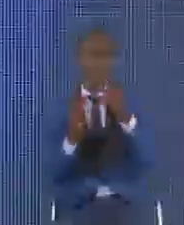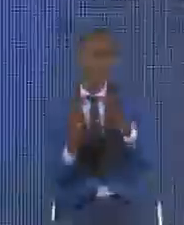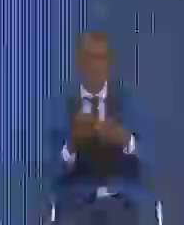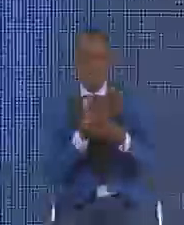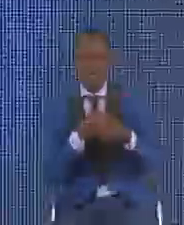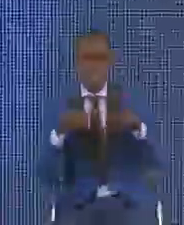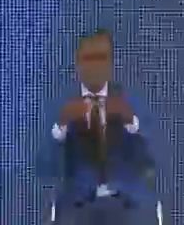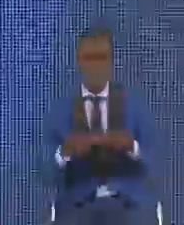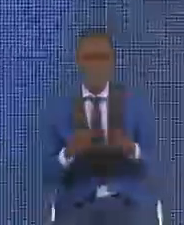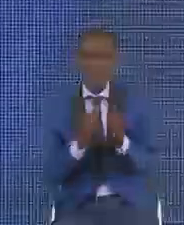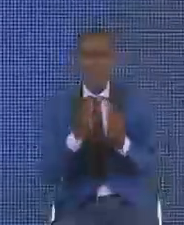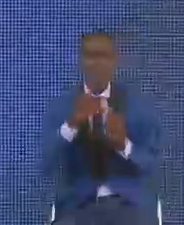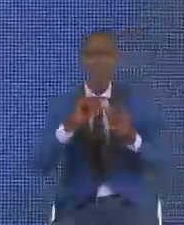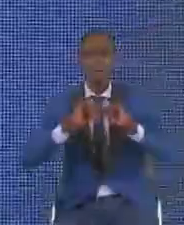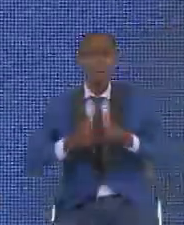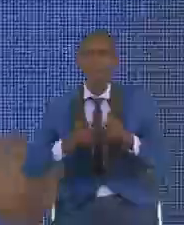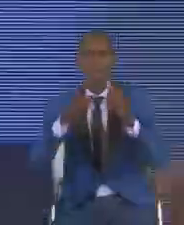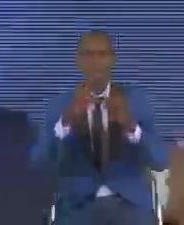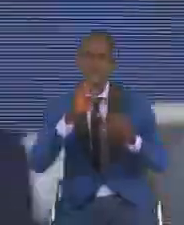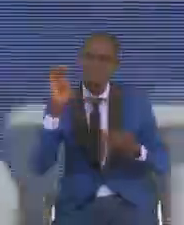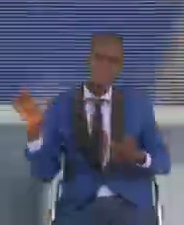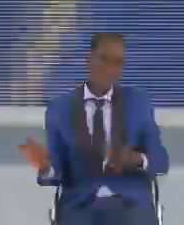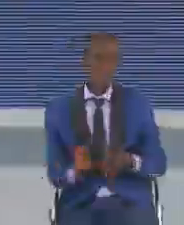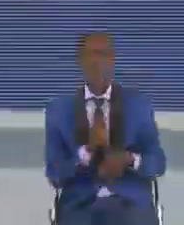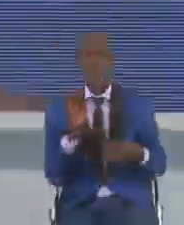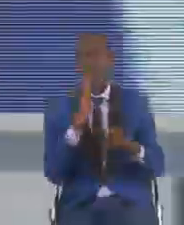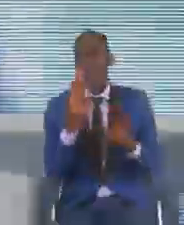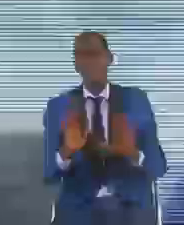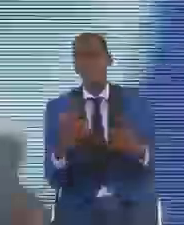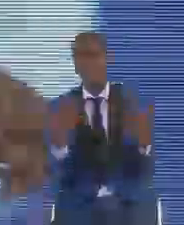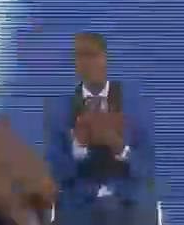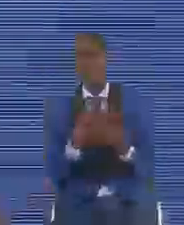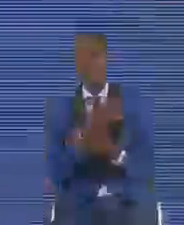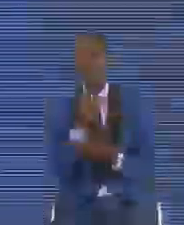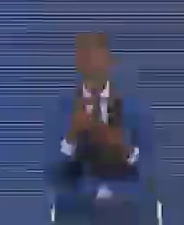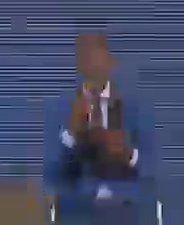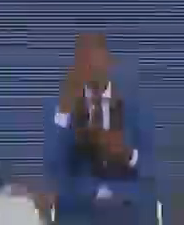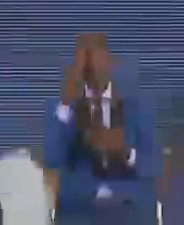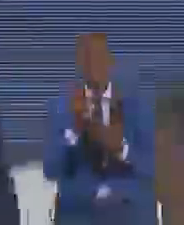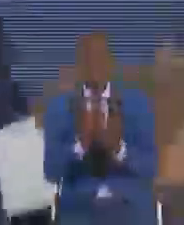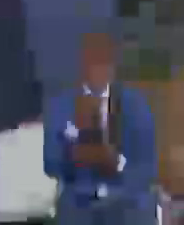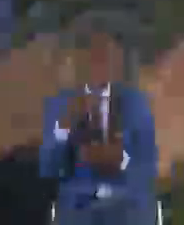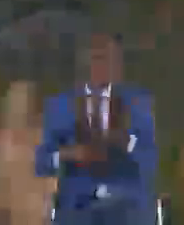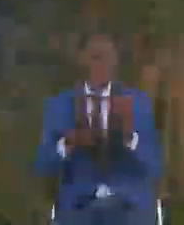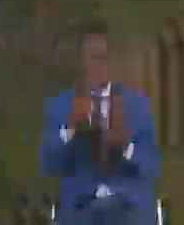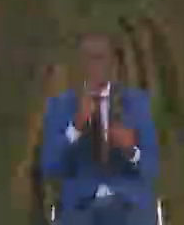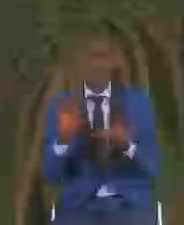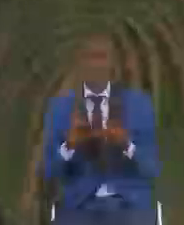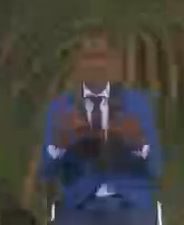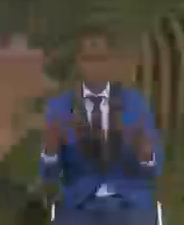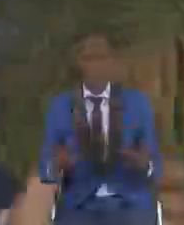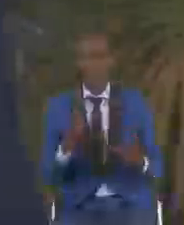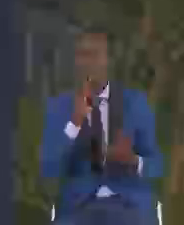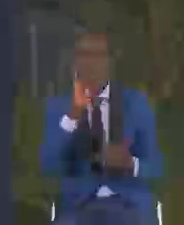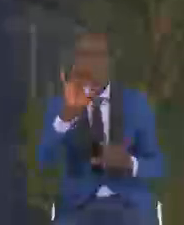with you, how can you ever fear? When you know that this that you are doing was appointed by God,